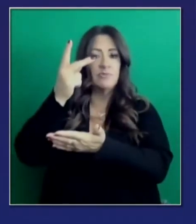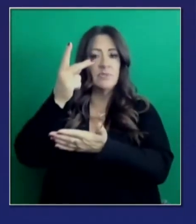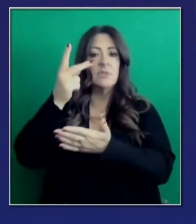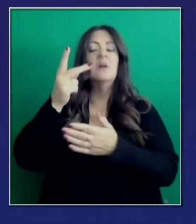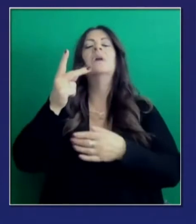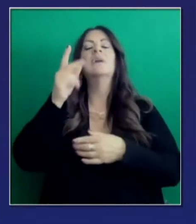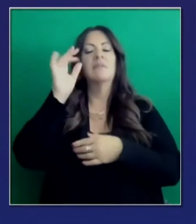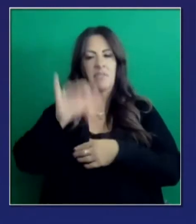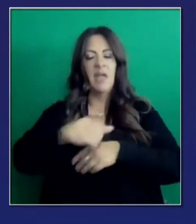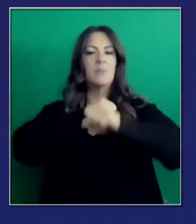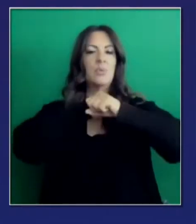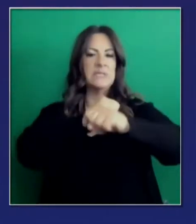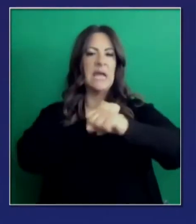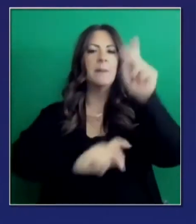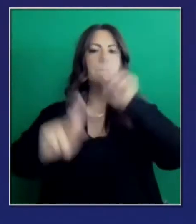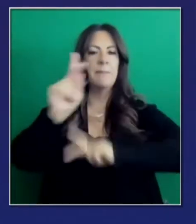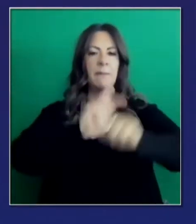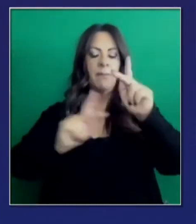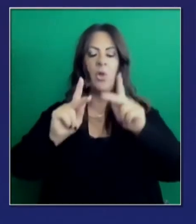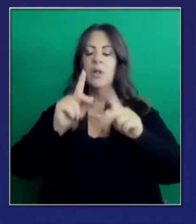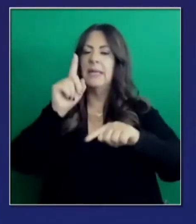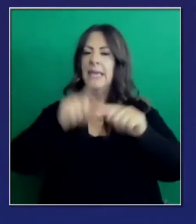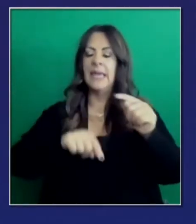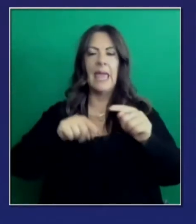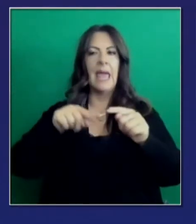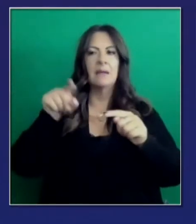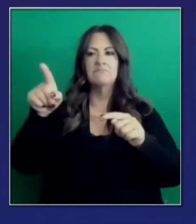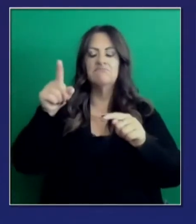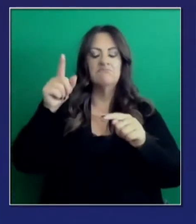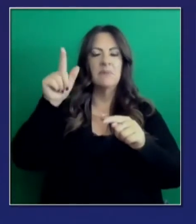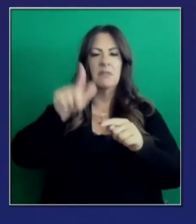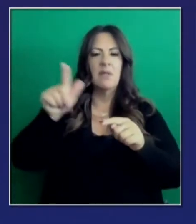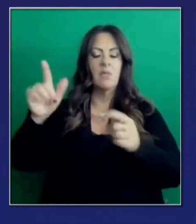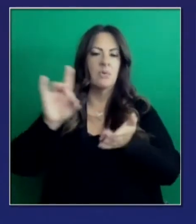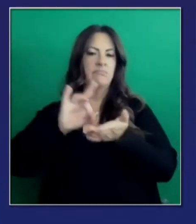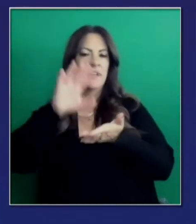June 30th. By the way, I think it was 9:01 last night that the final